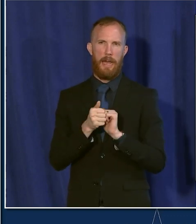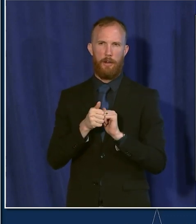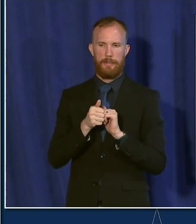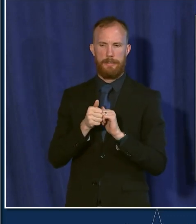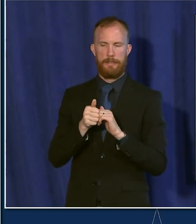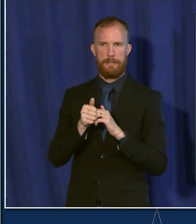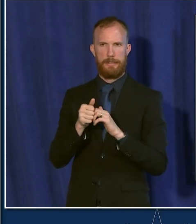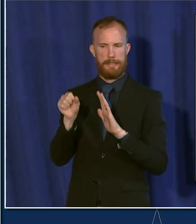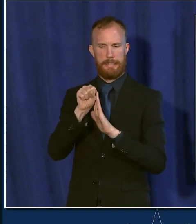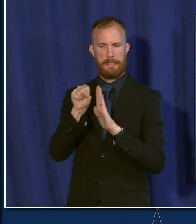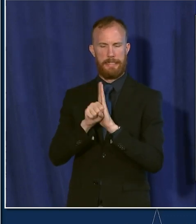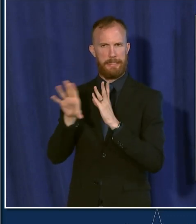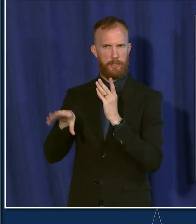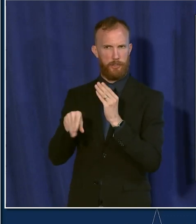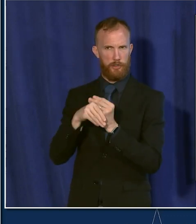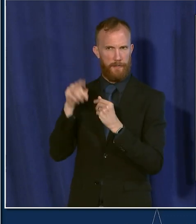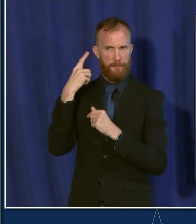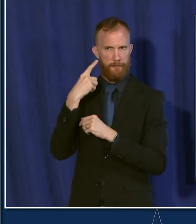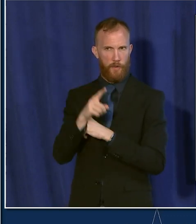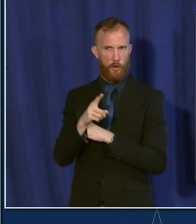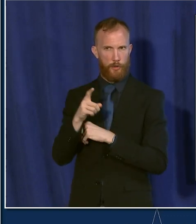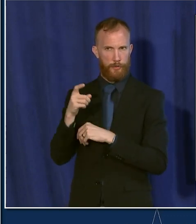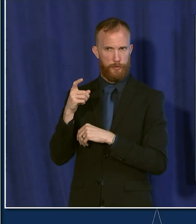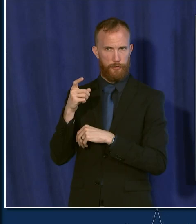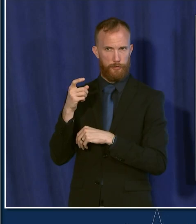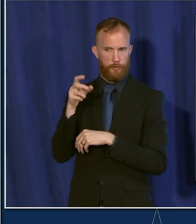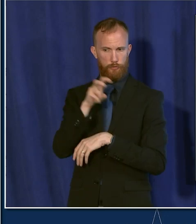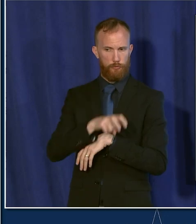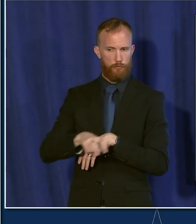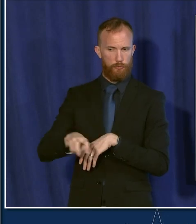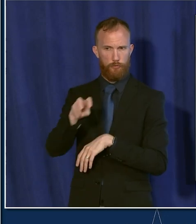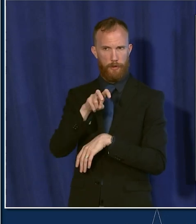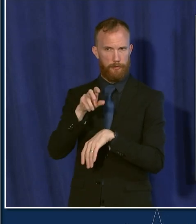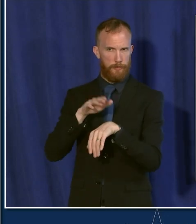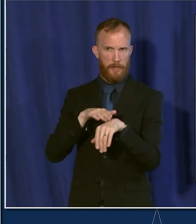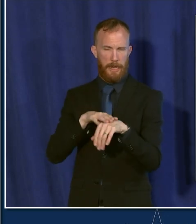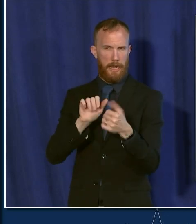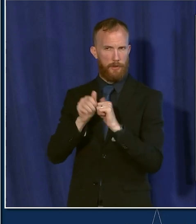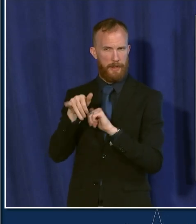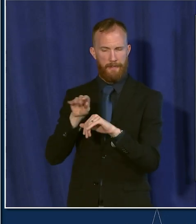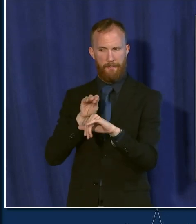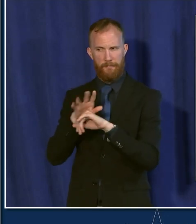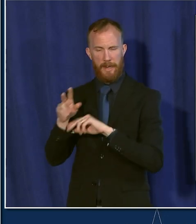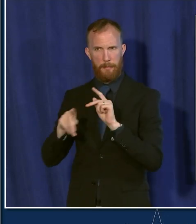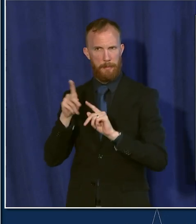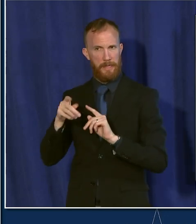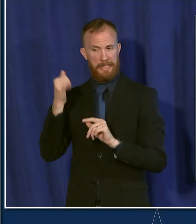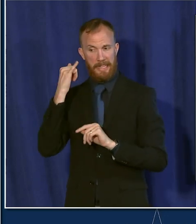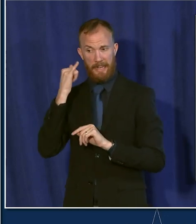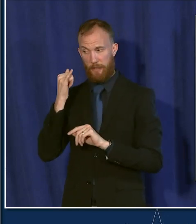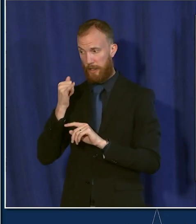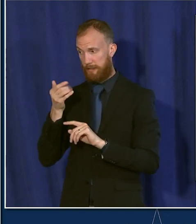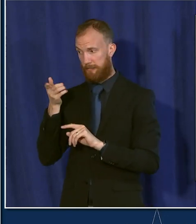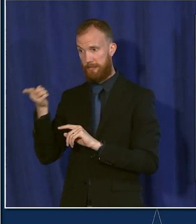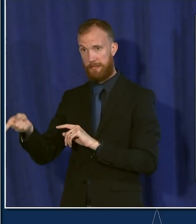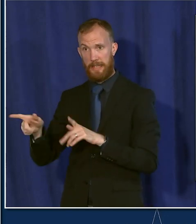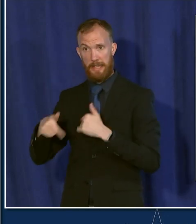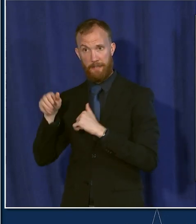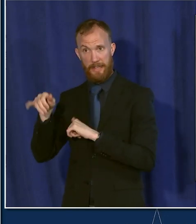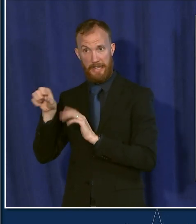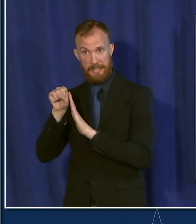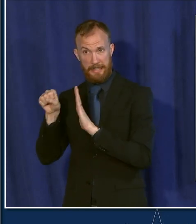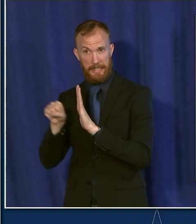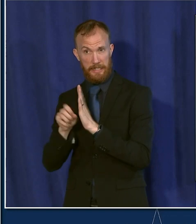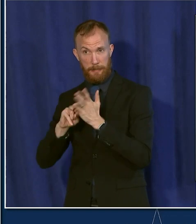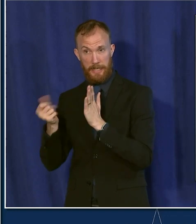advisory impact attendees coming from different states across the country? So if they're coming from one of these states, does that mean anything? Yeah, as long as